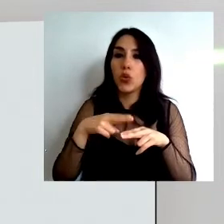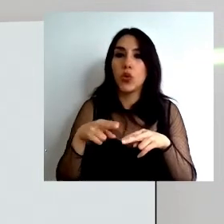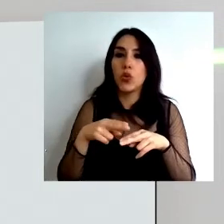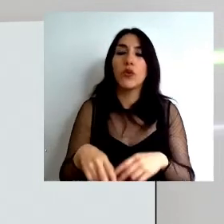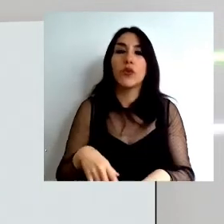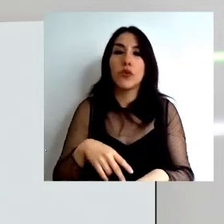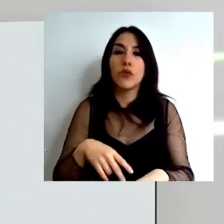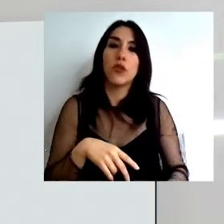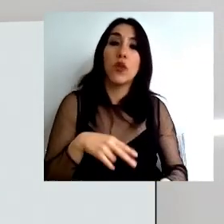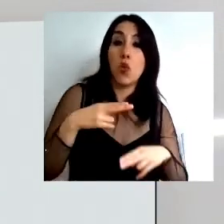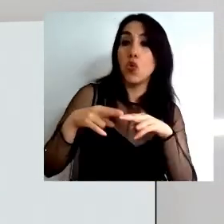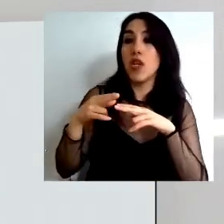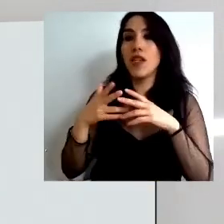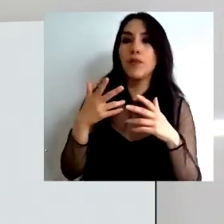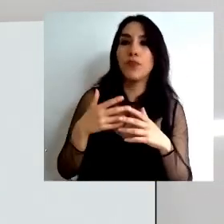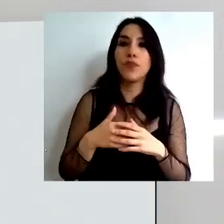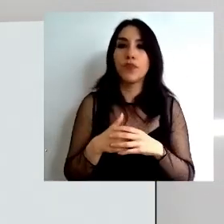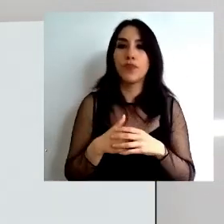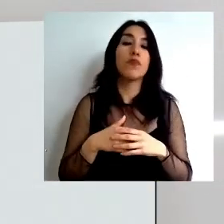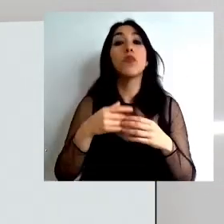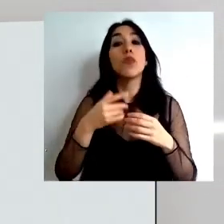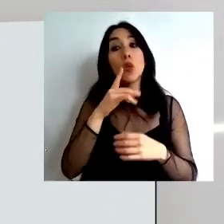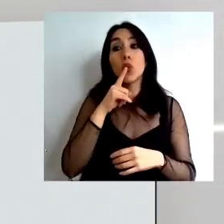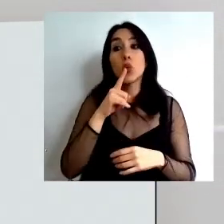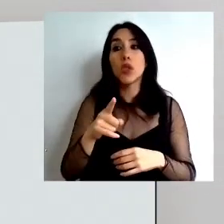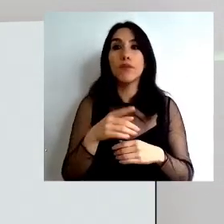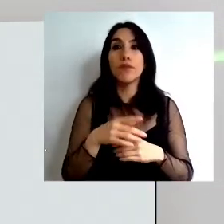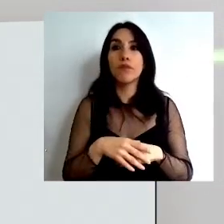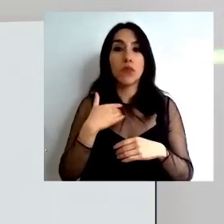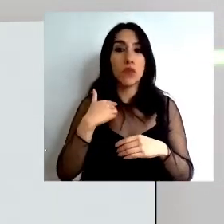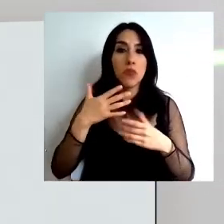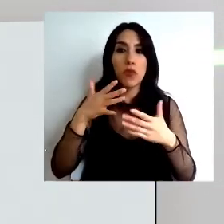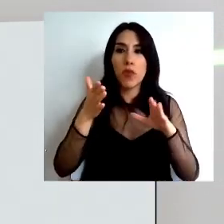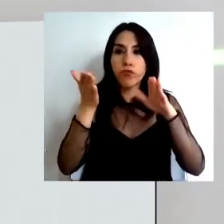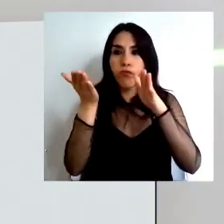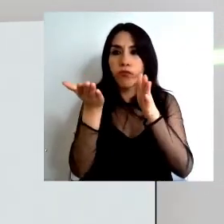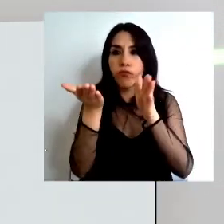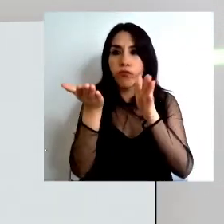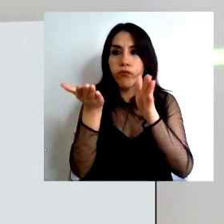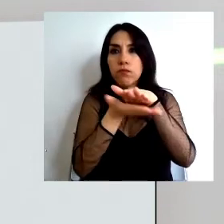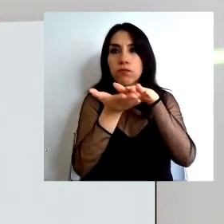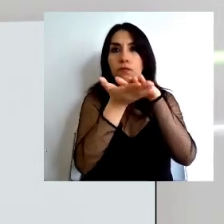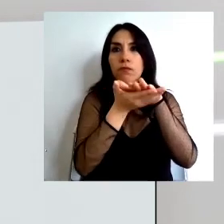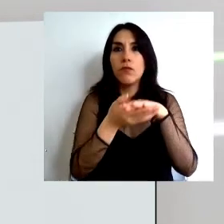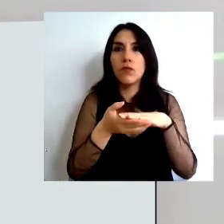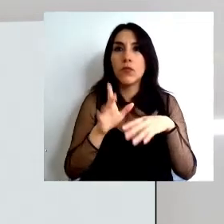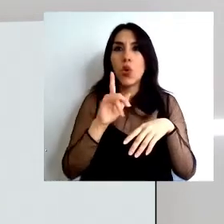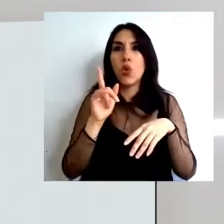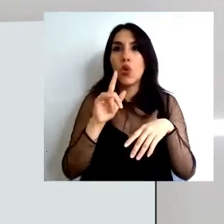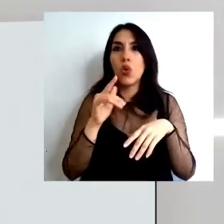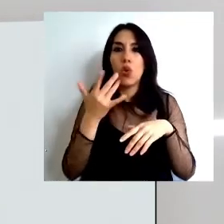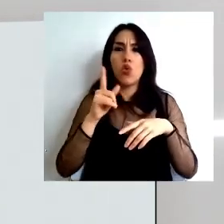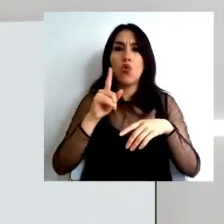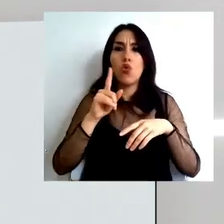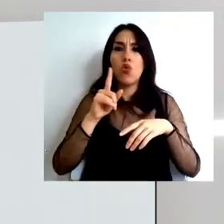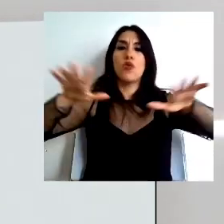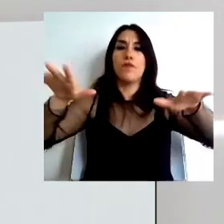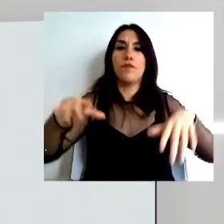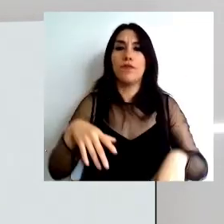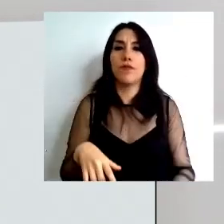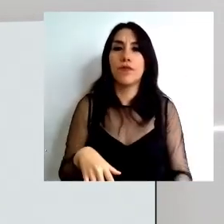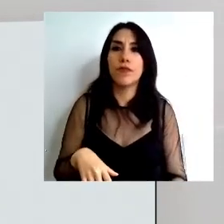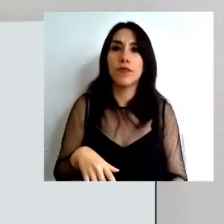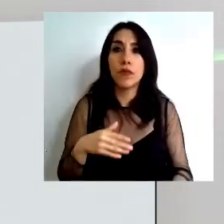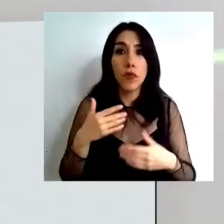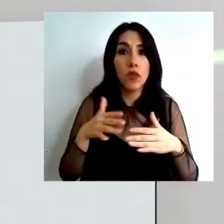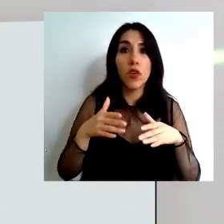provide, not how many is distributed, but how many users do we have. And we can only count it with our app. So